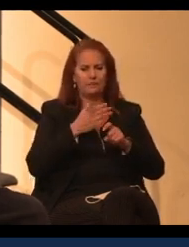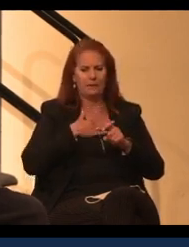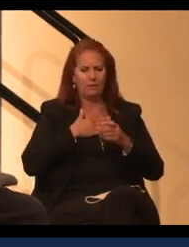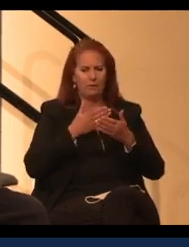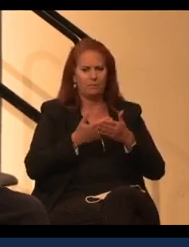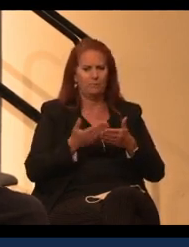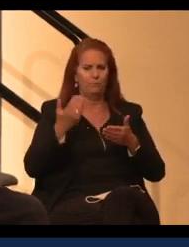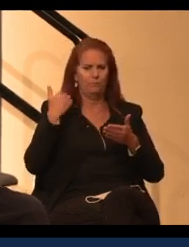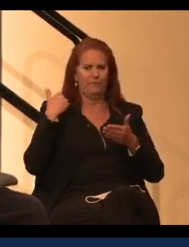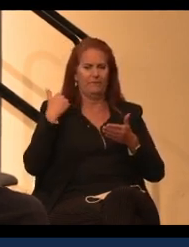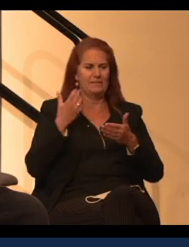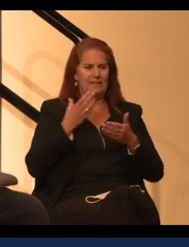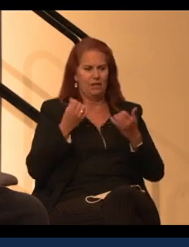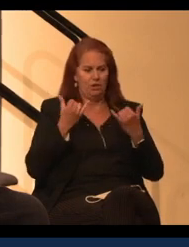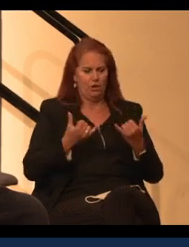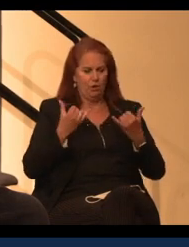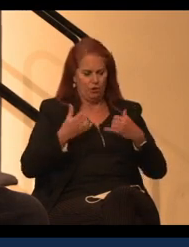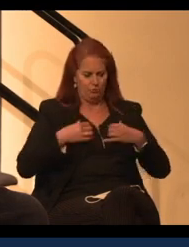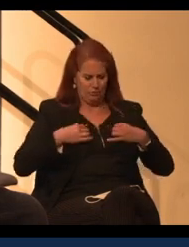previous and current